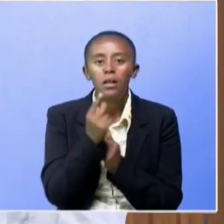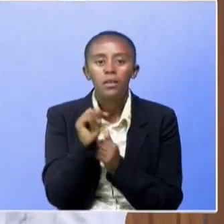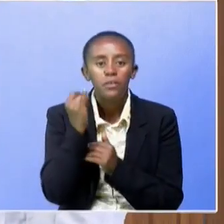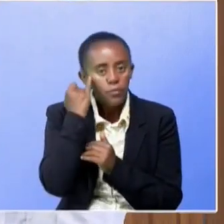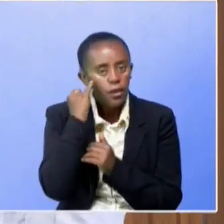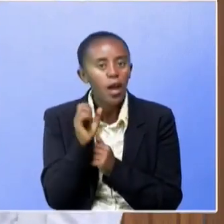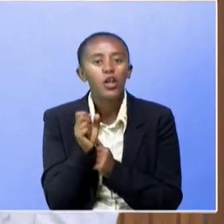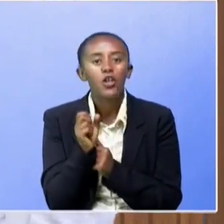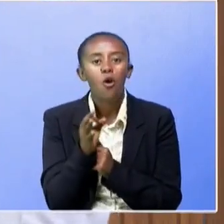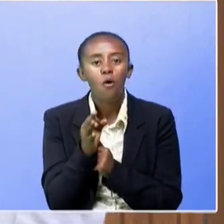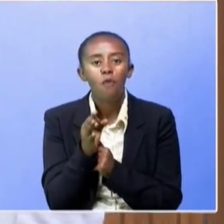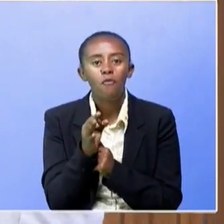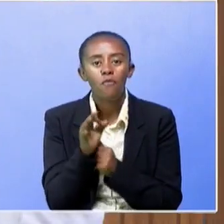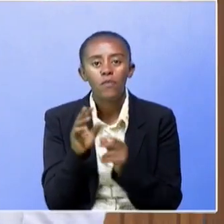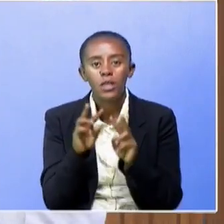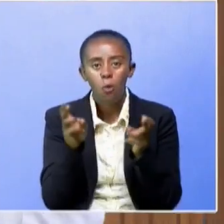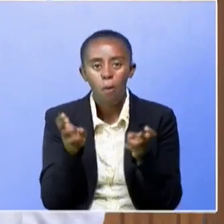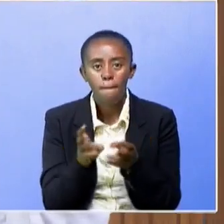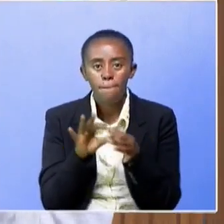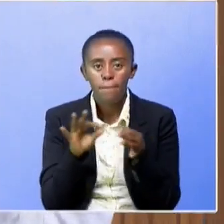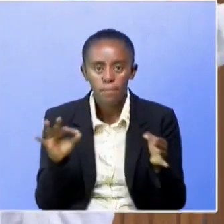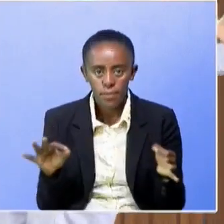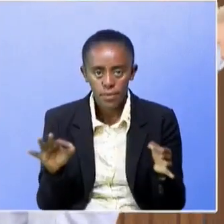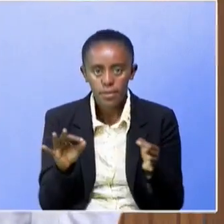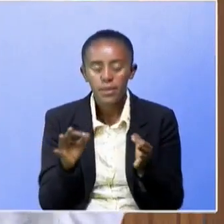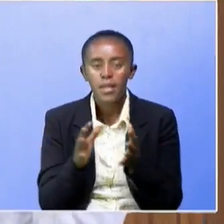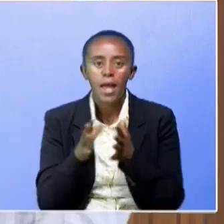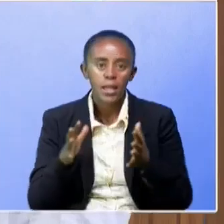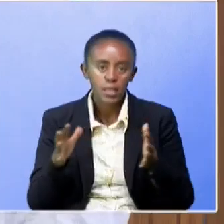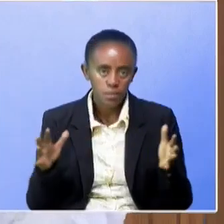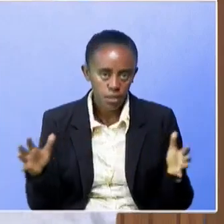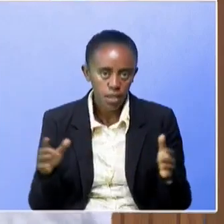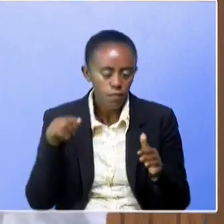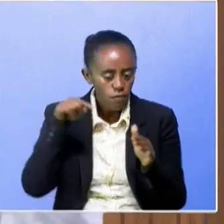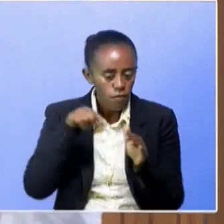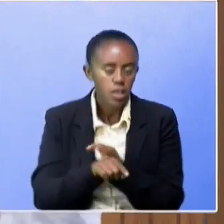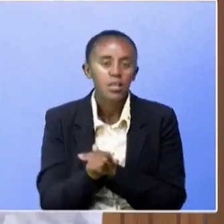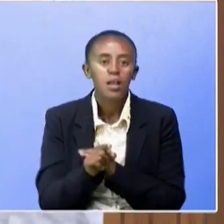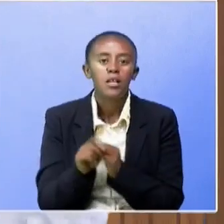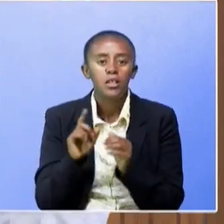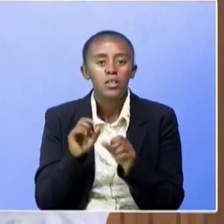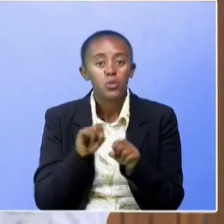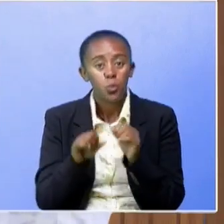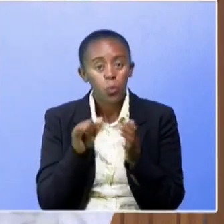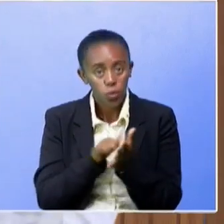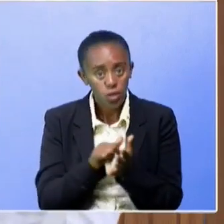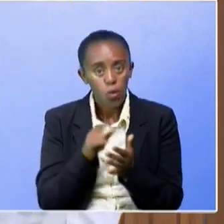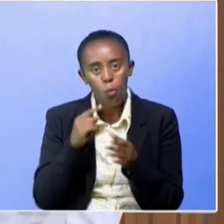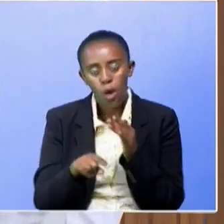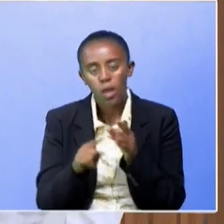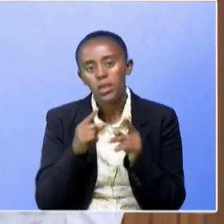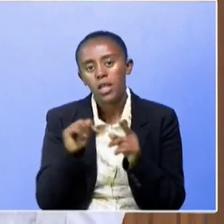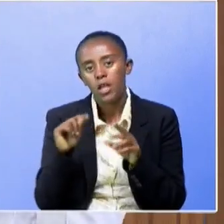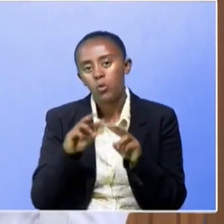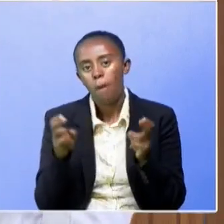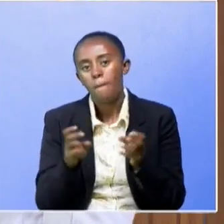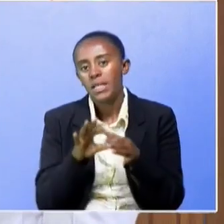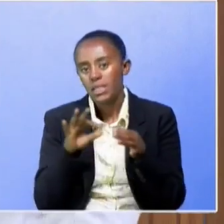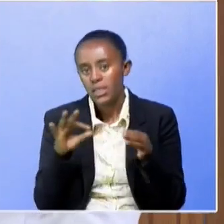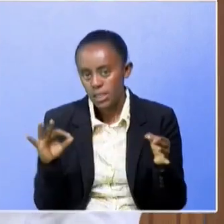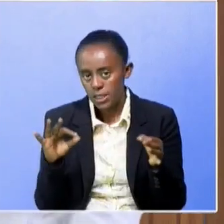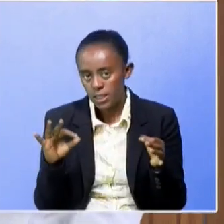idea of the topic sentence explained further. So that's what the topic sentence is.